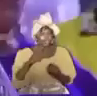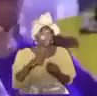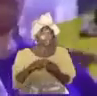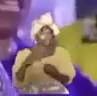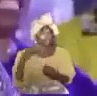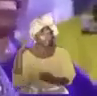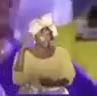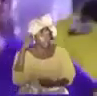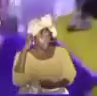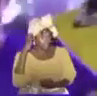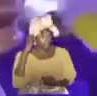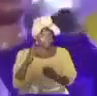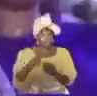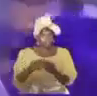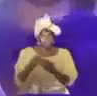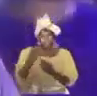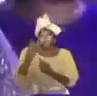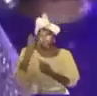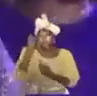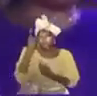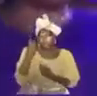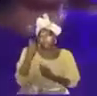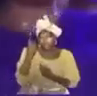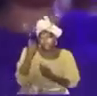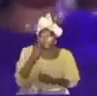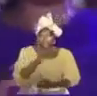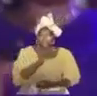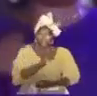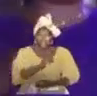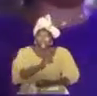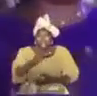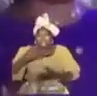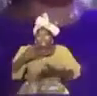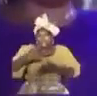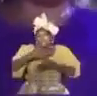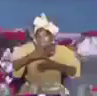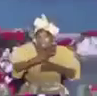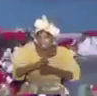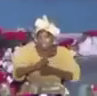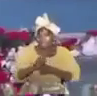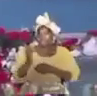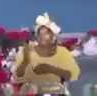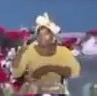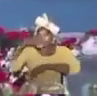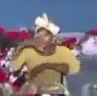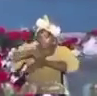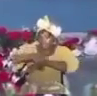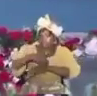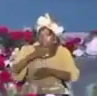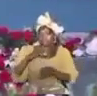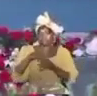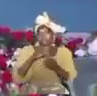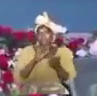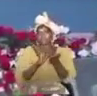The grace to obey. The grace to obey.